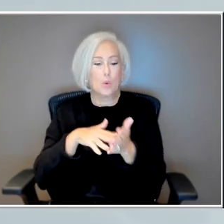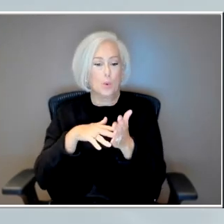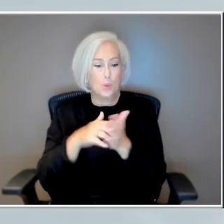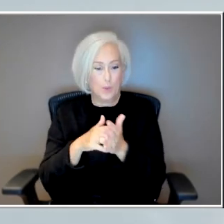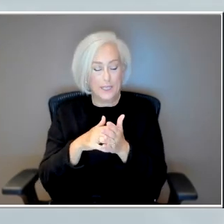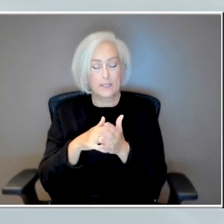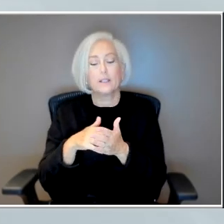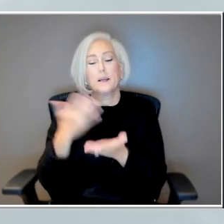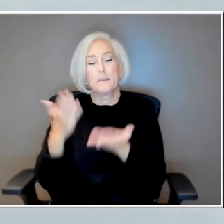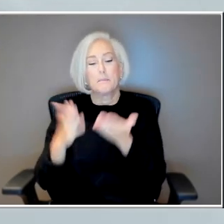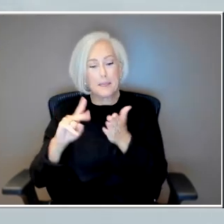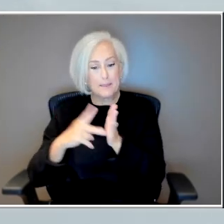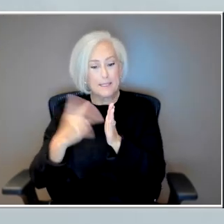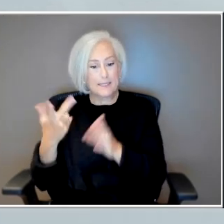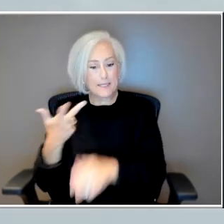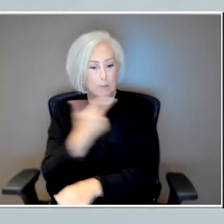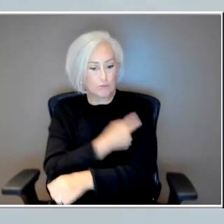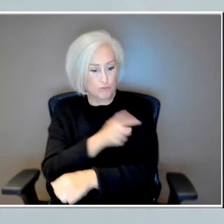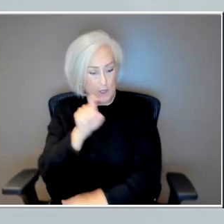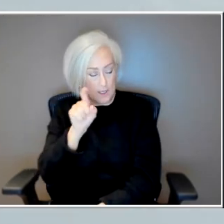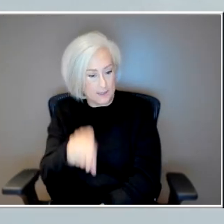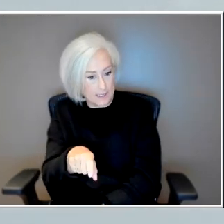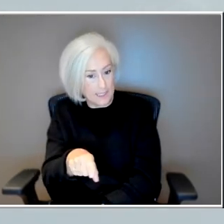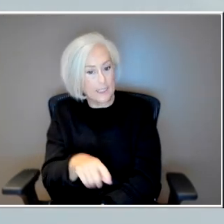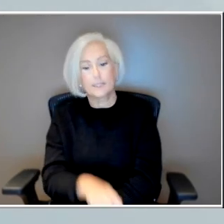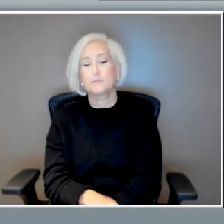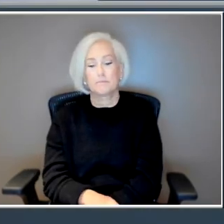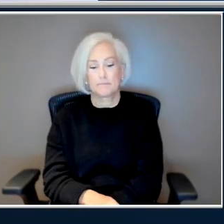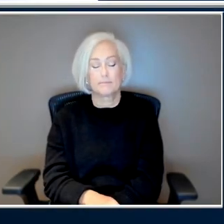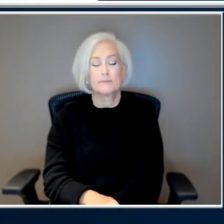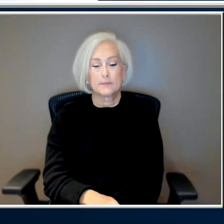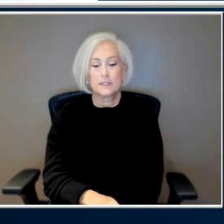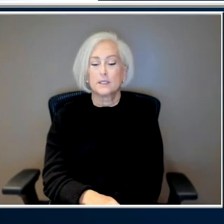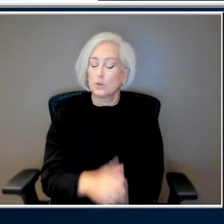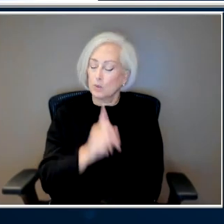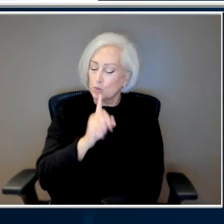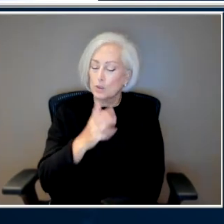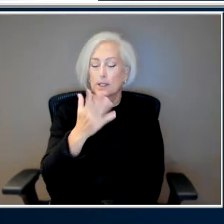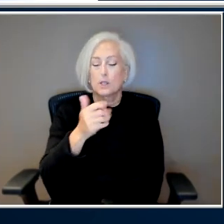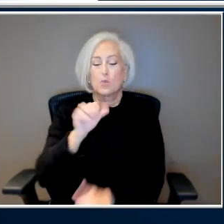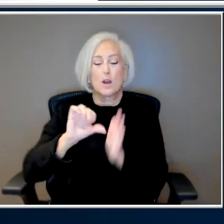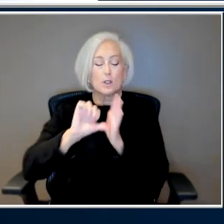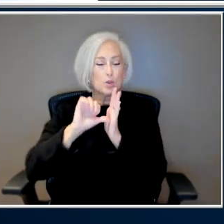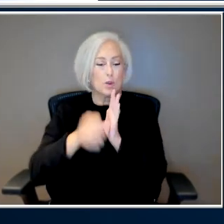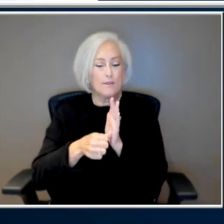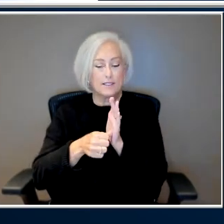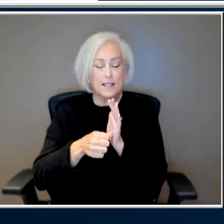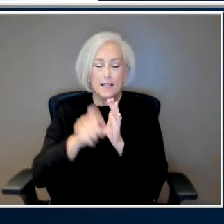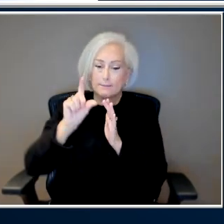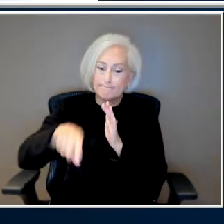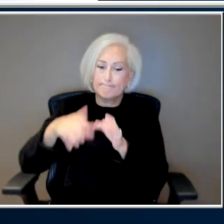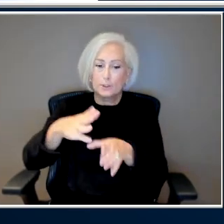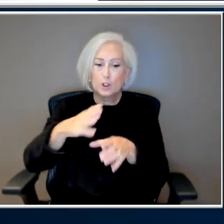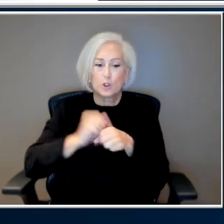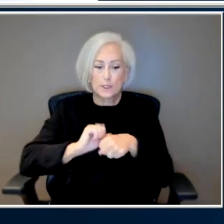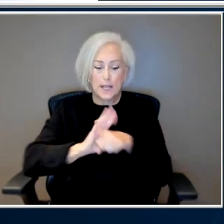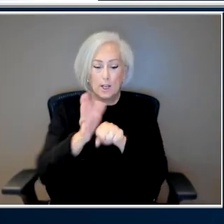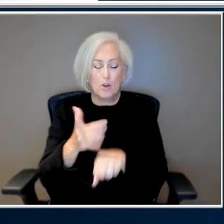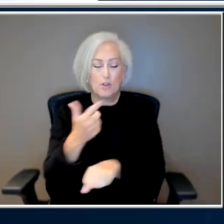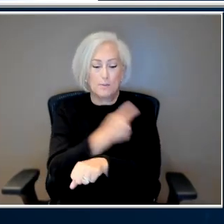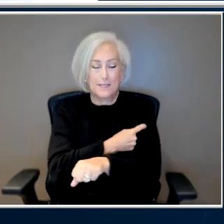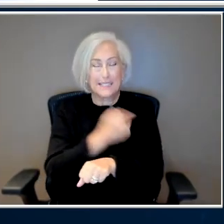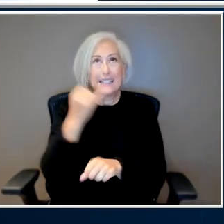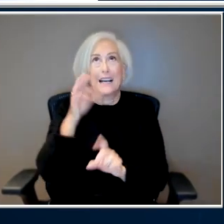Yeah. So I think we keep trying to emphasize this, how important it is to get the COVID vaccine, especially if you're over 65